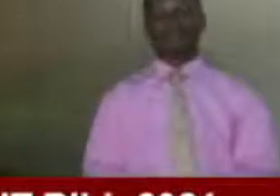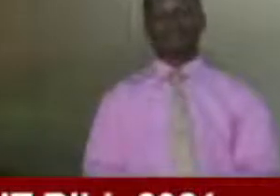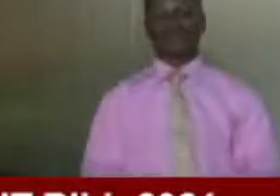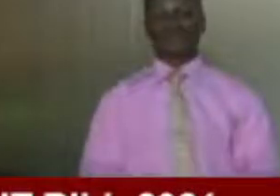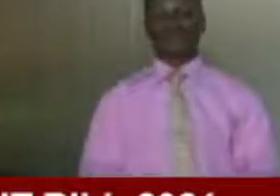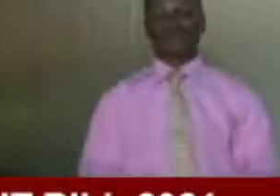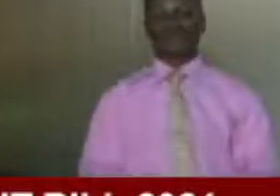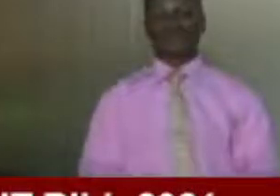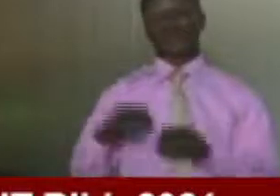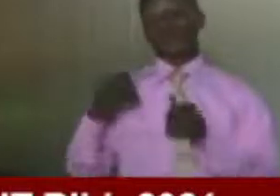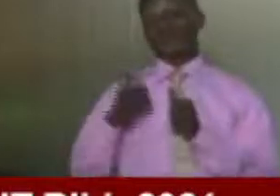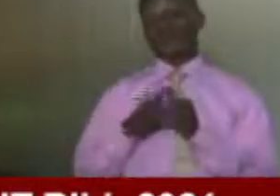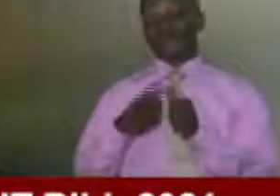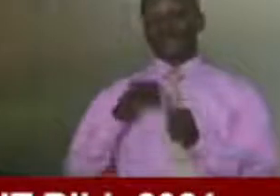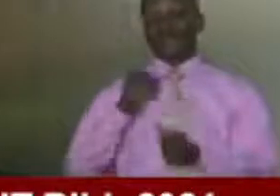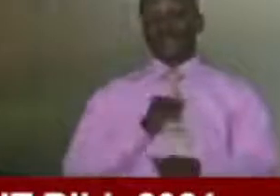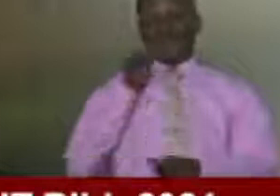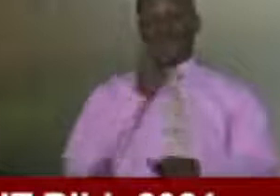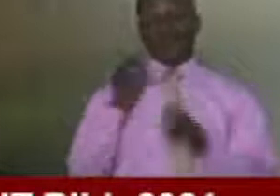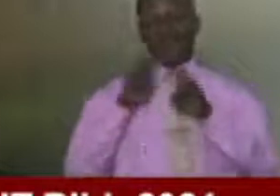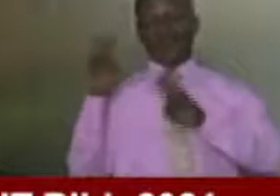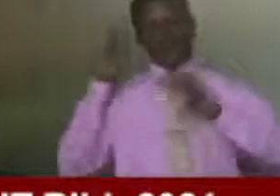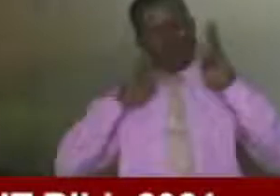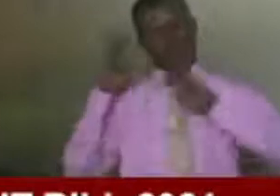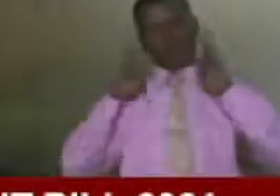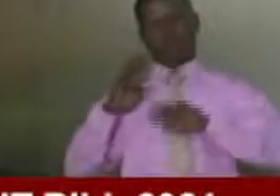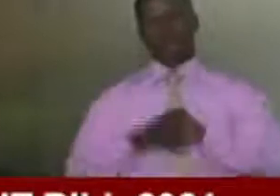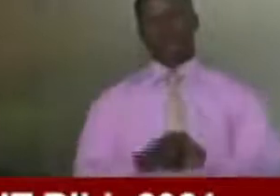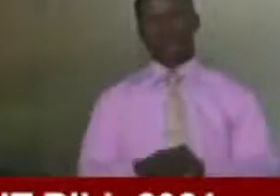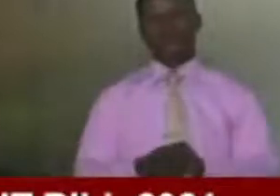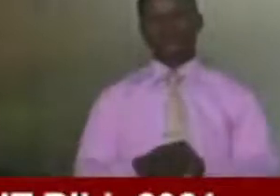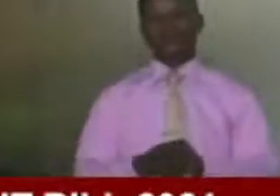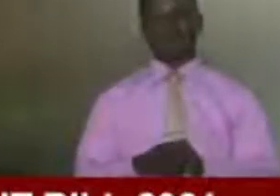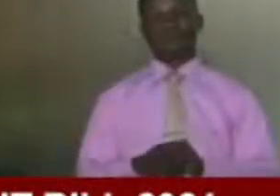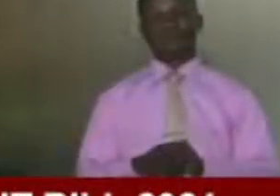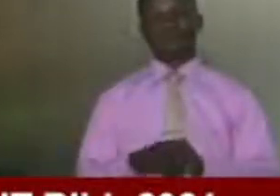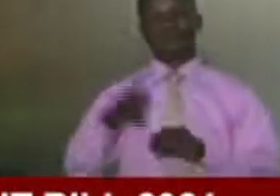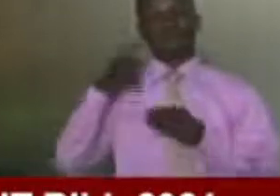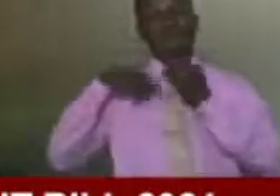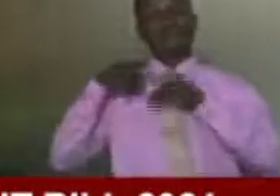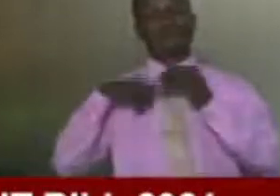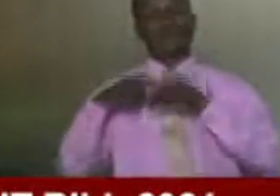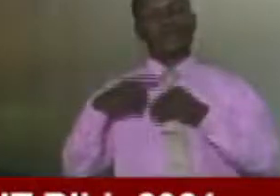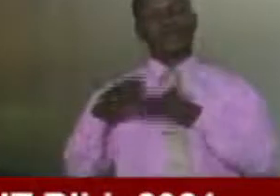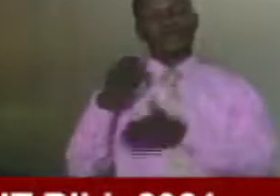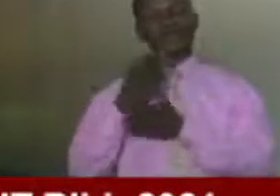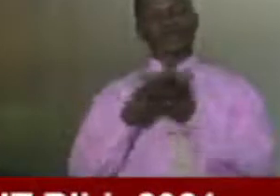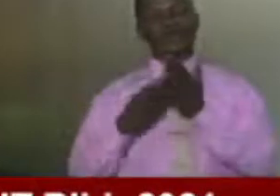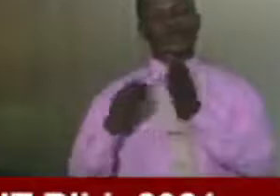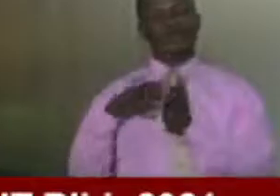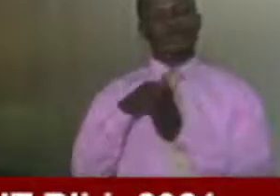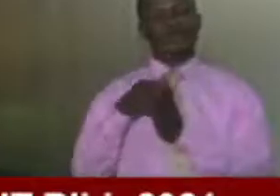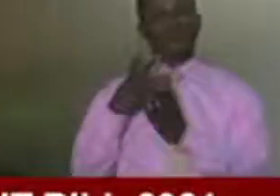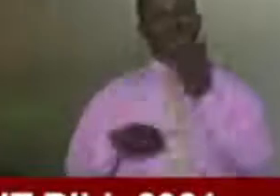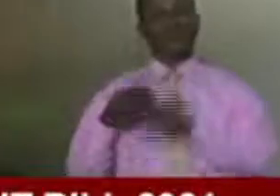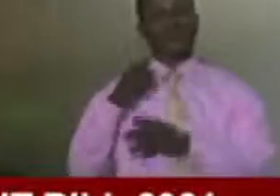Thank you. I am quite concerned about the deficit of trust